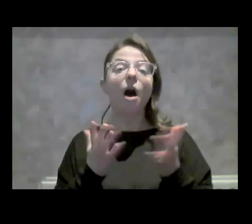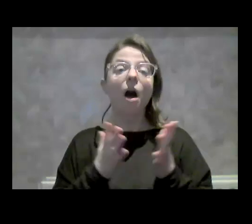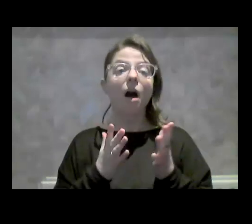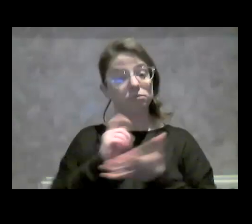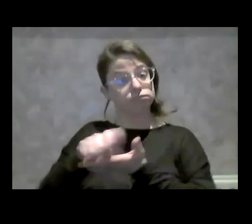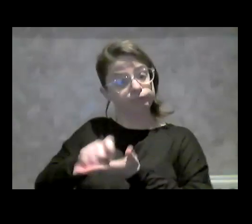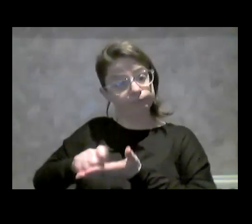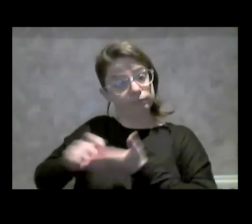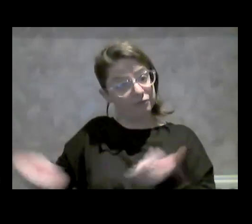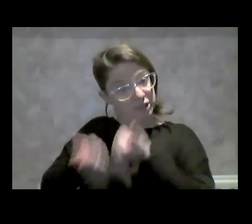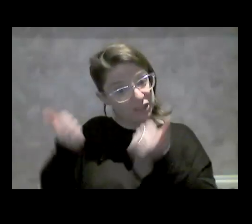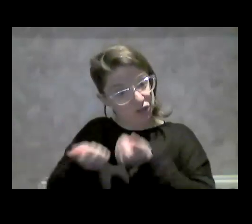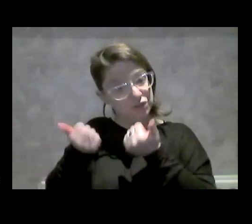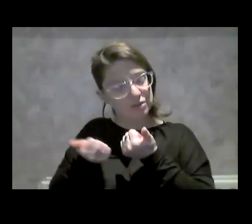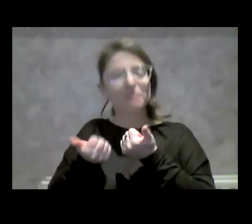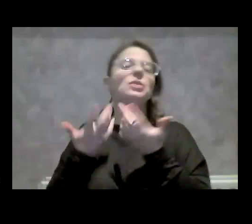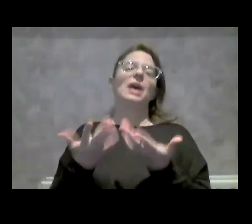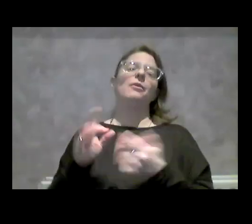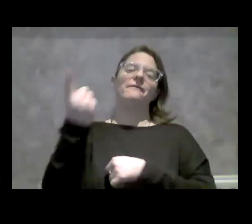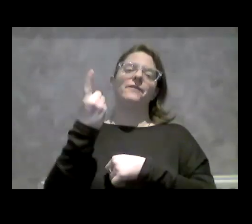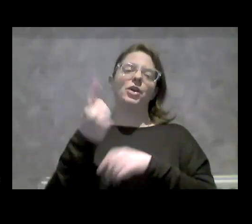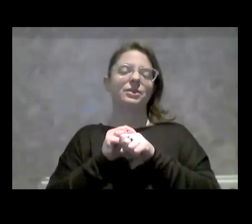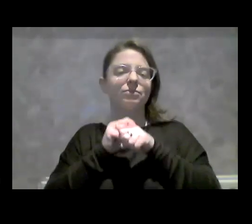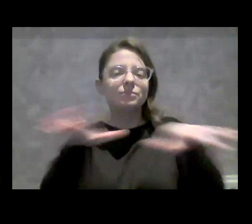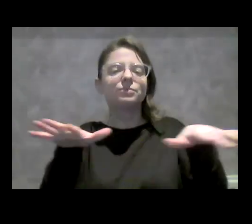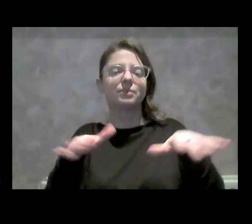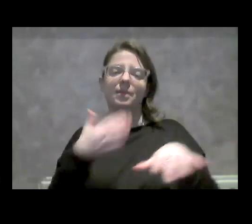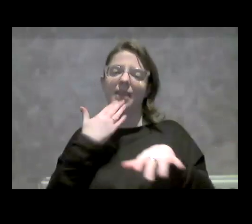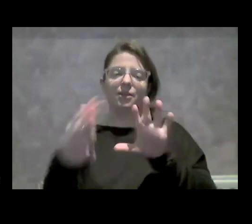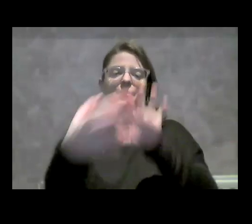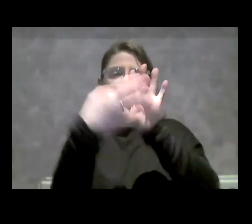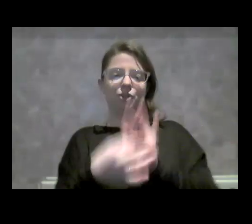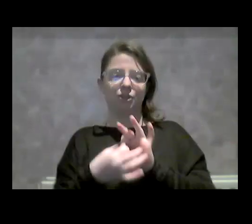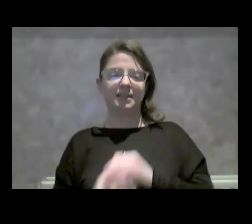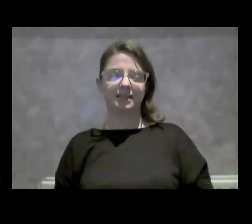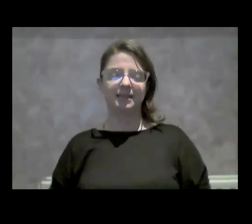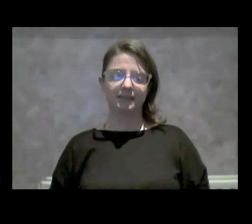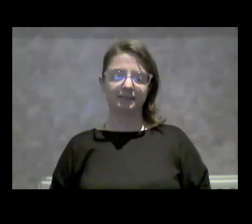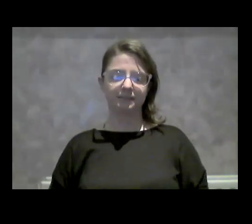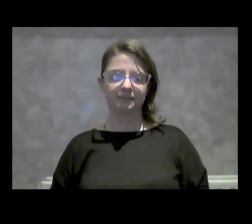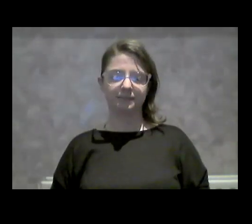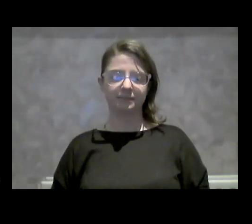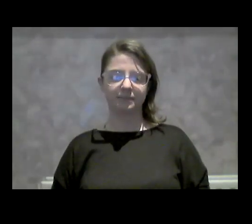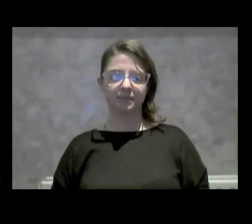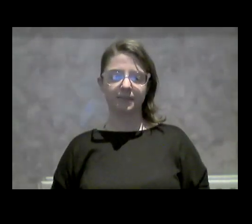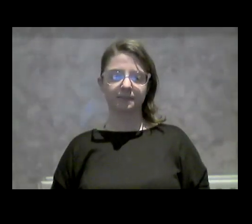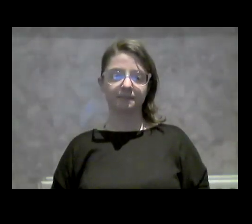so I'm sharing it for the first time with you guys, and thank you so much. But yeah, it's